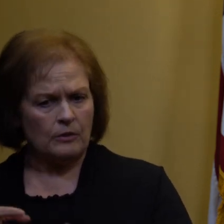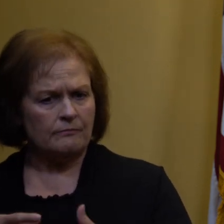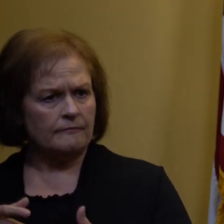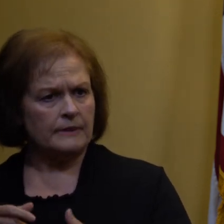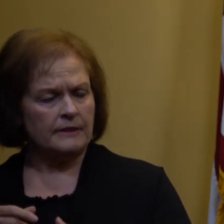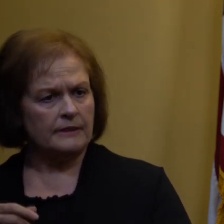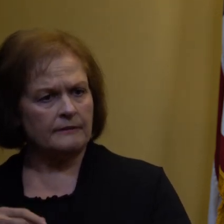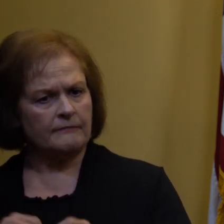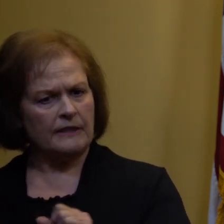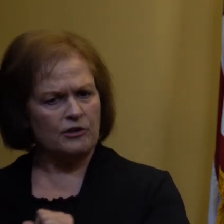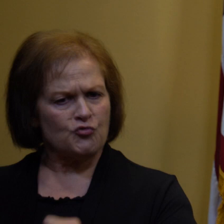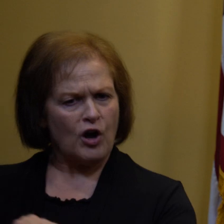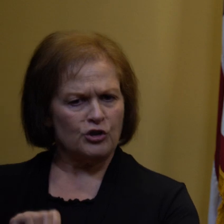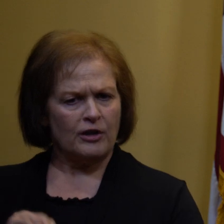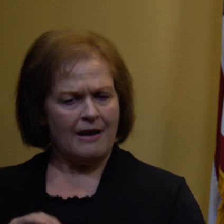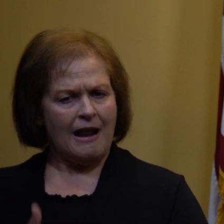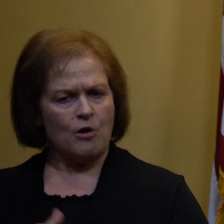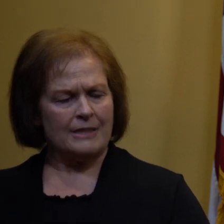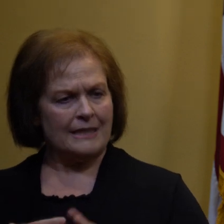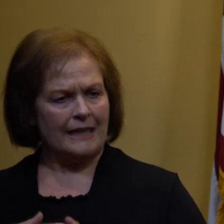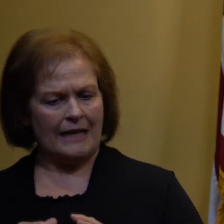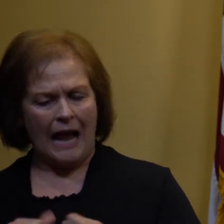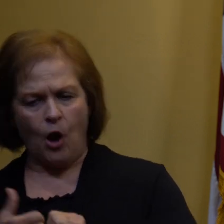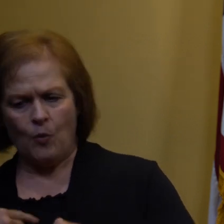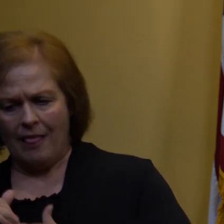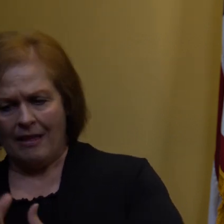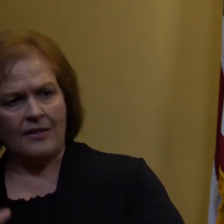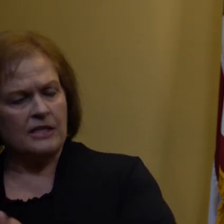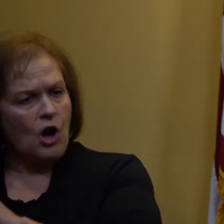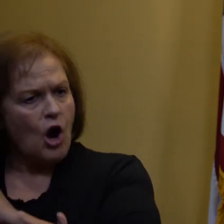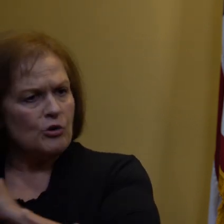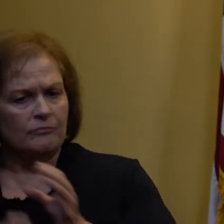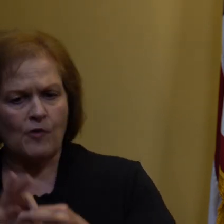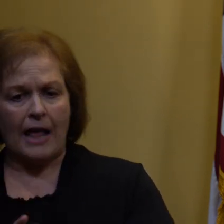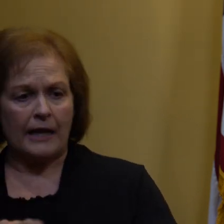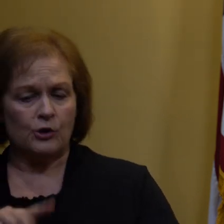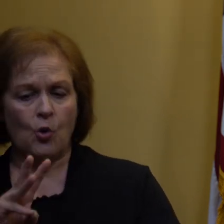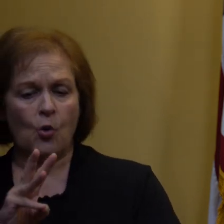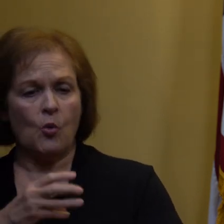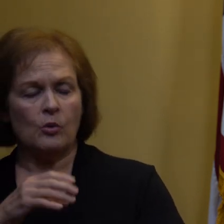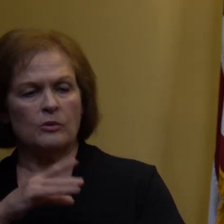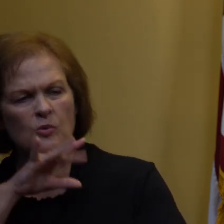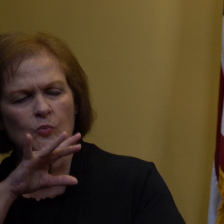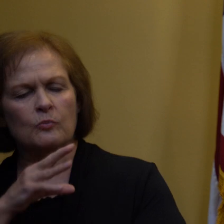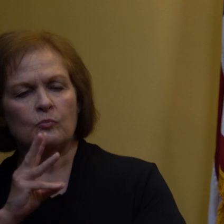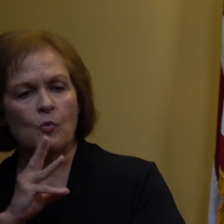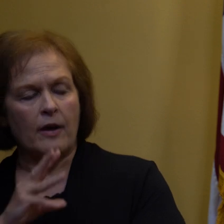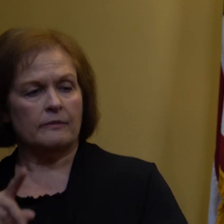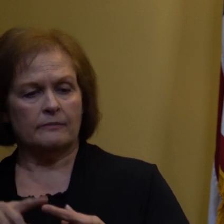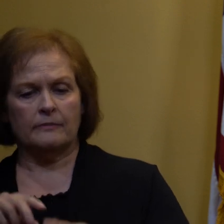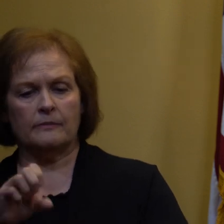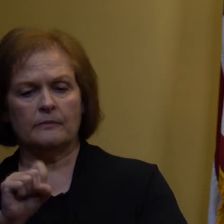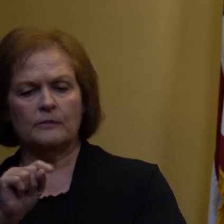infrastructure and how we're leading in this country in ways relative to wastewater, relative to